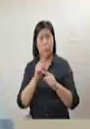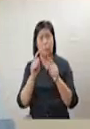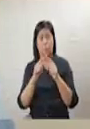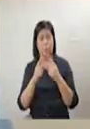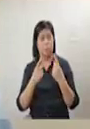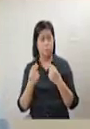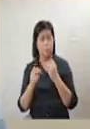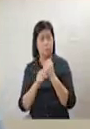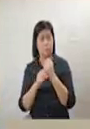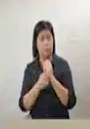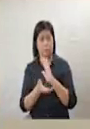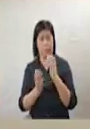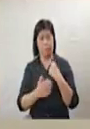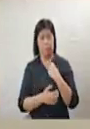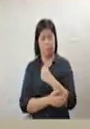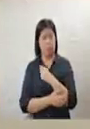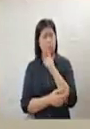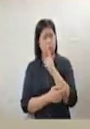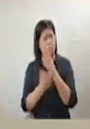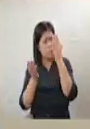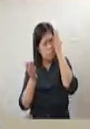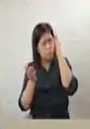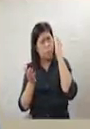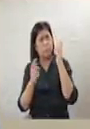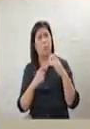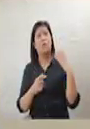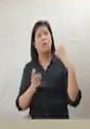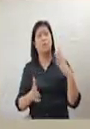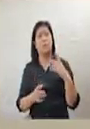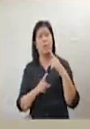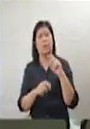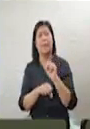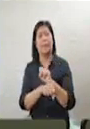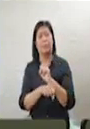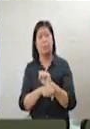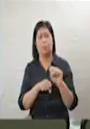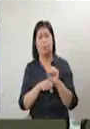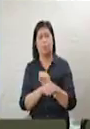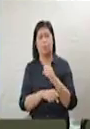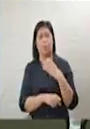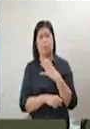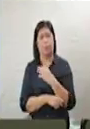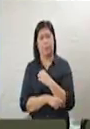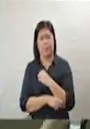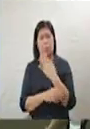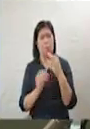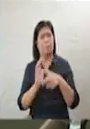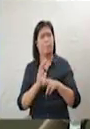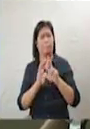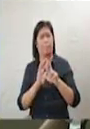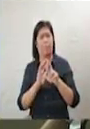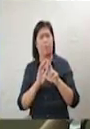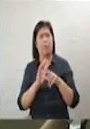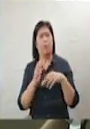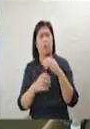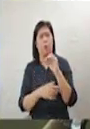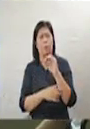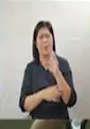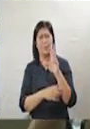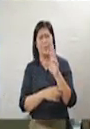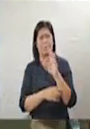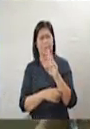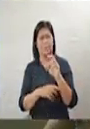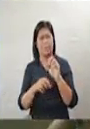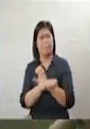it to the Senate, I will really request to be the chair of the Senate Labor Committee. I'd like to review the Overseas Employment Program and